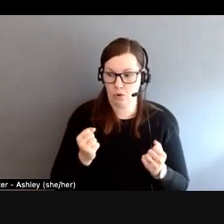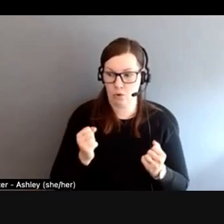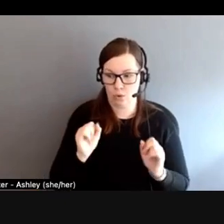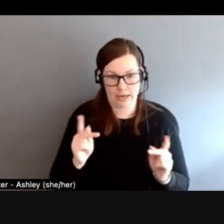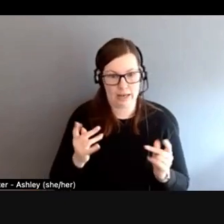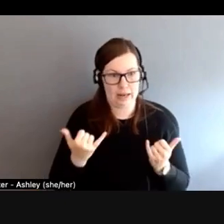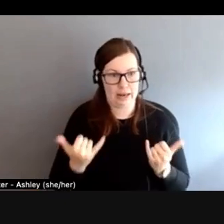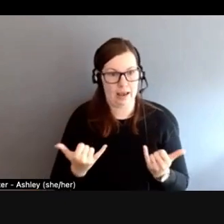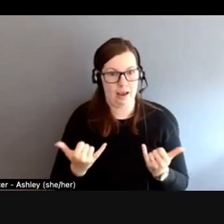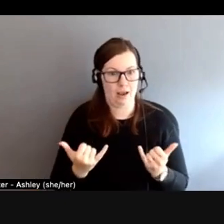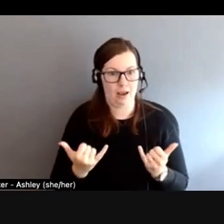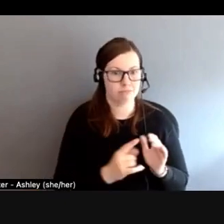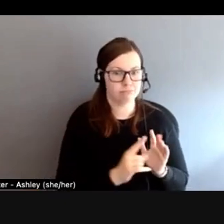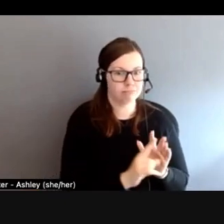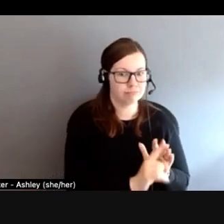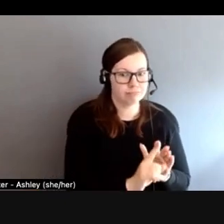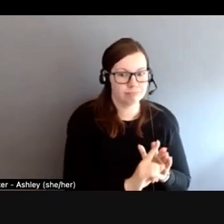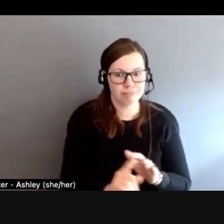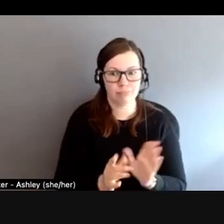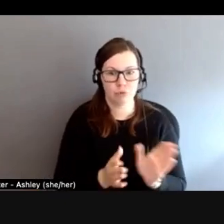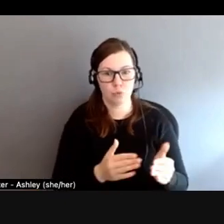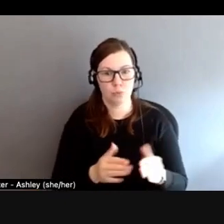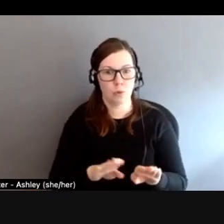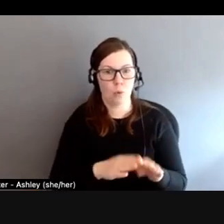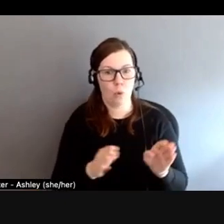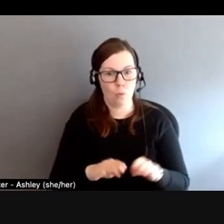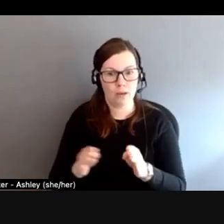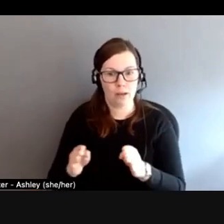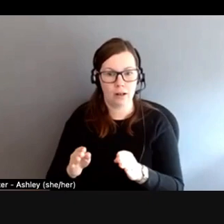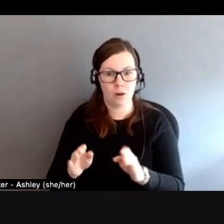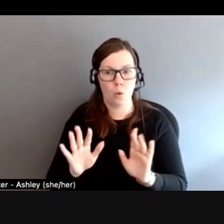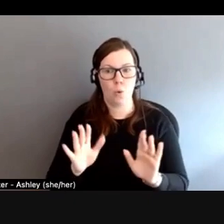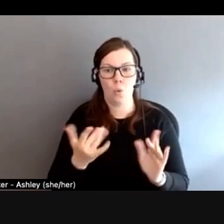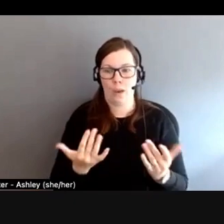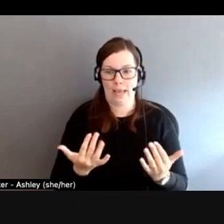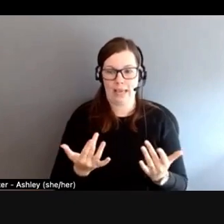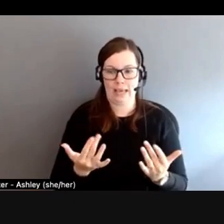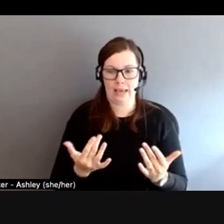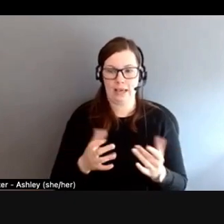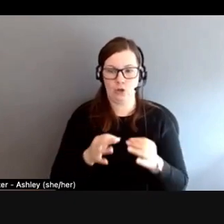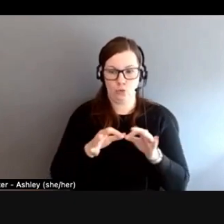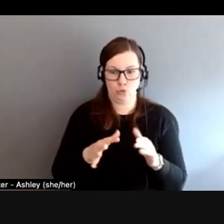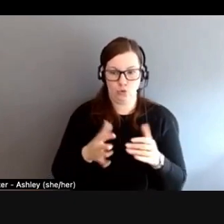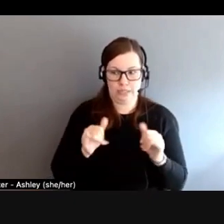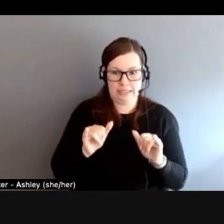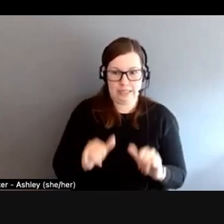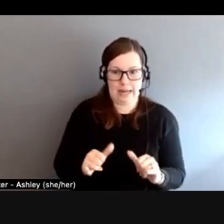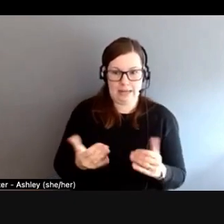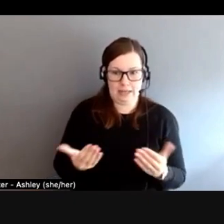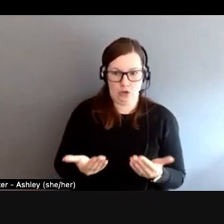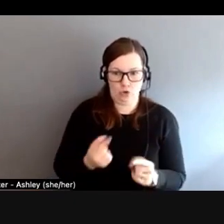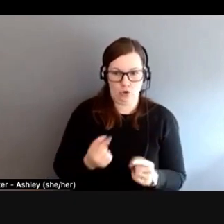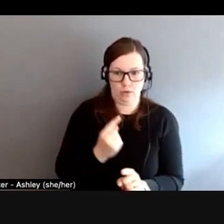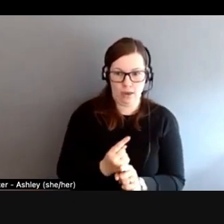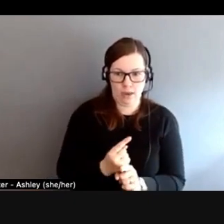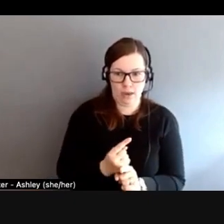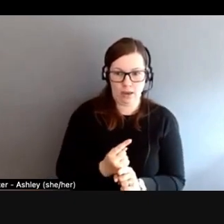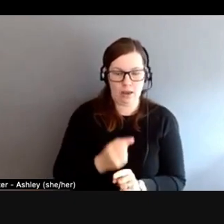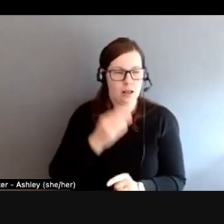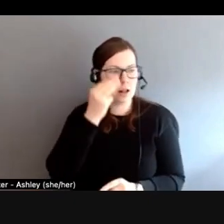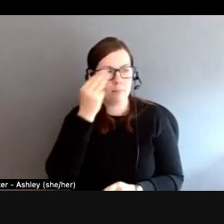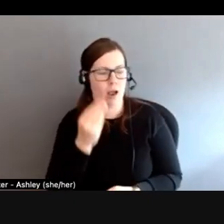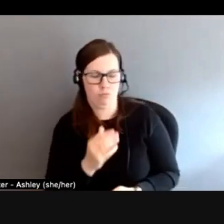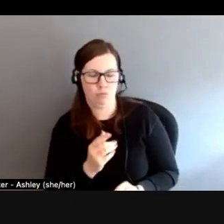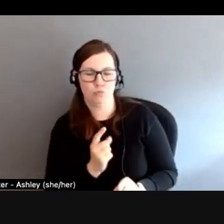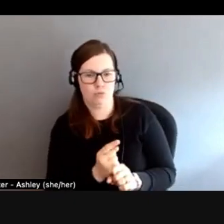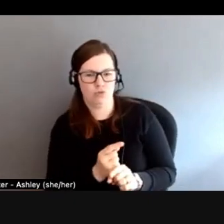Oh, wait a minute. We want the interpreters to stay in the. Yeah, so they don't have to be assigned. And even if they are assigned, they